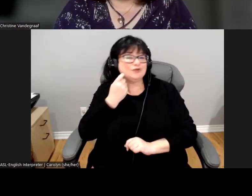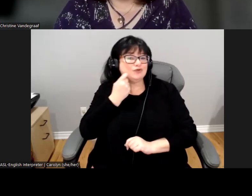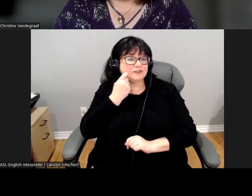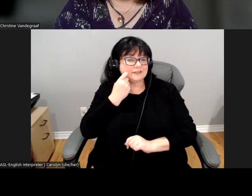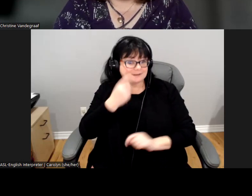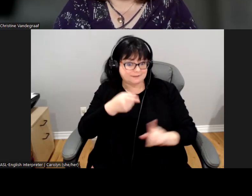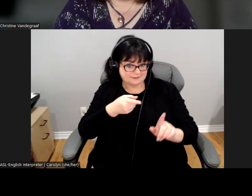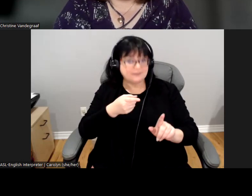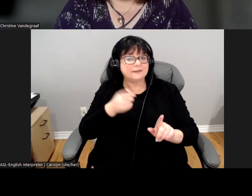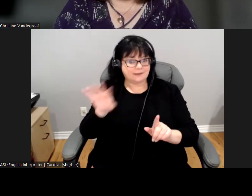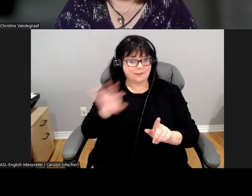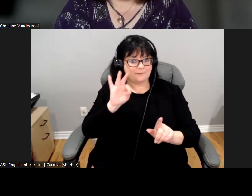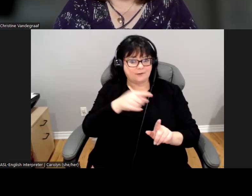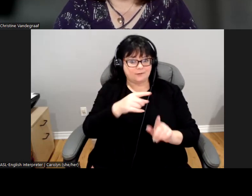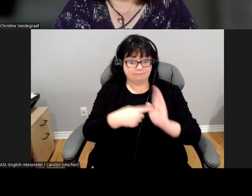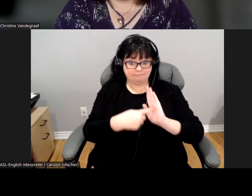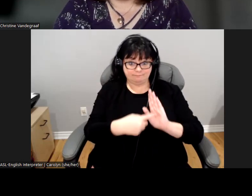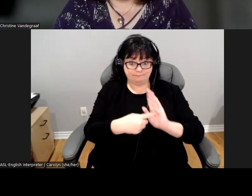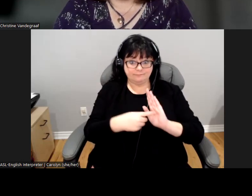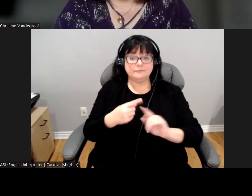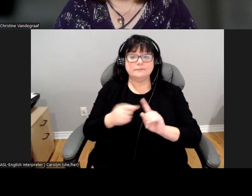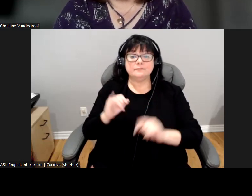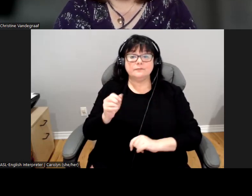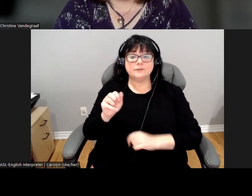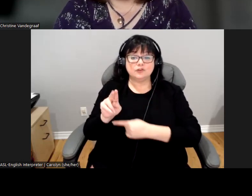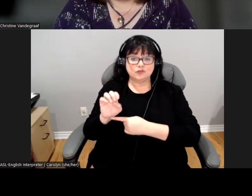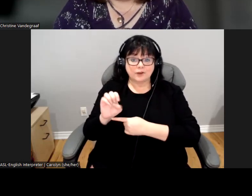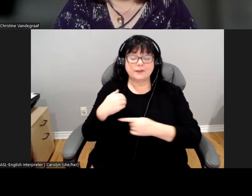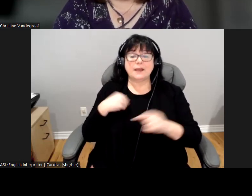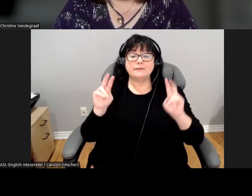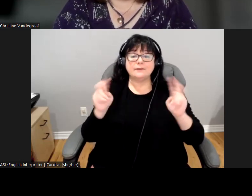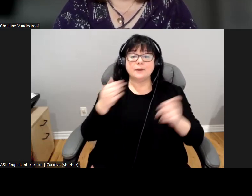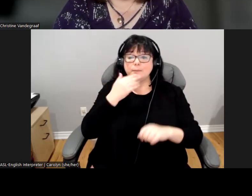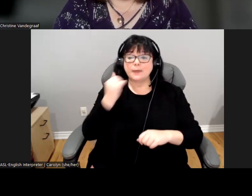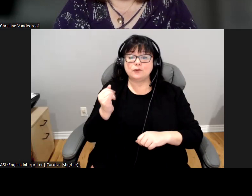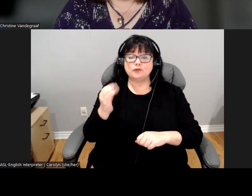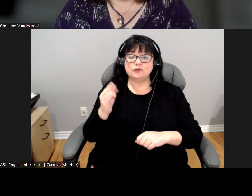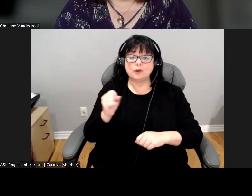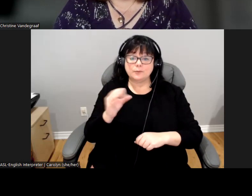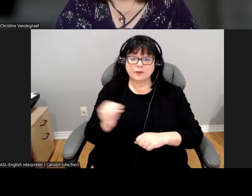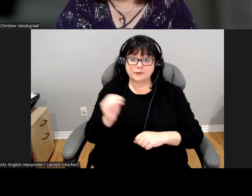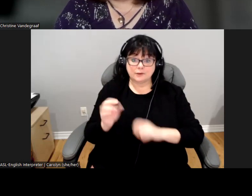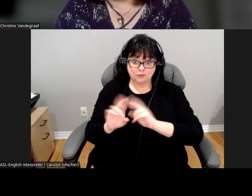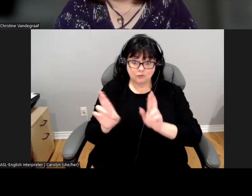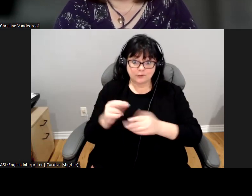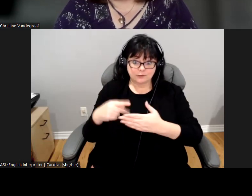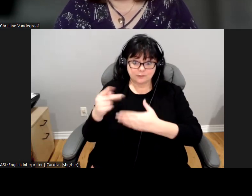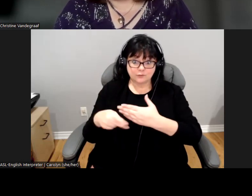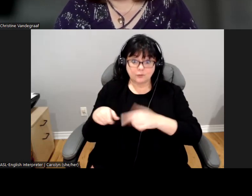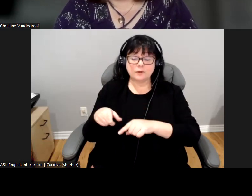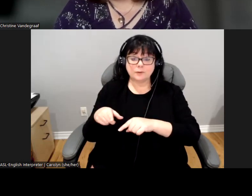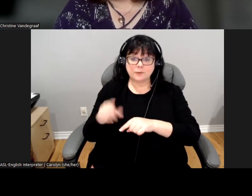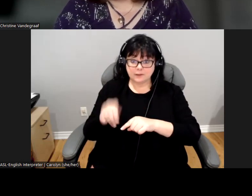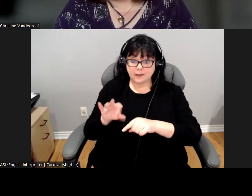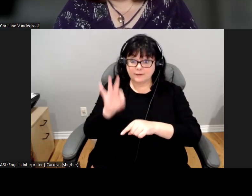mention of, with the Better Jobs Ontario Readiness Program, in the sense of, find and use information. So